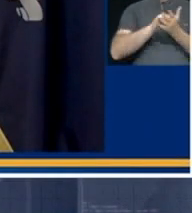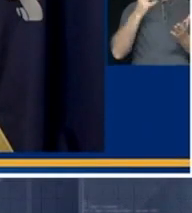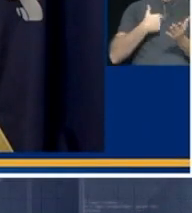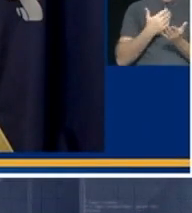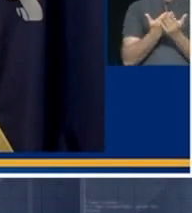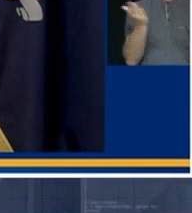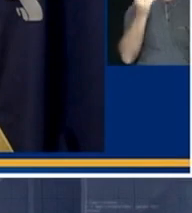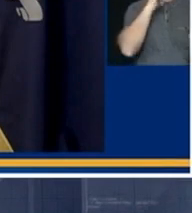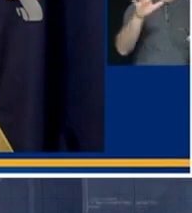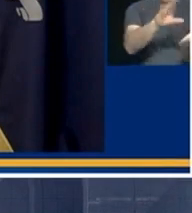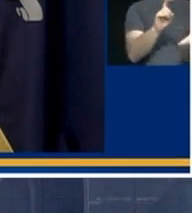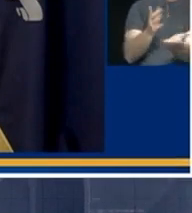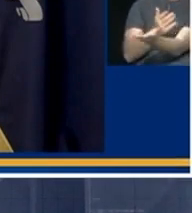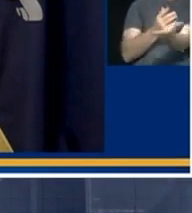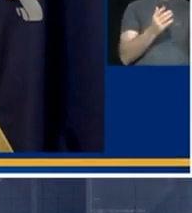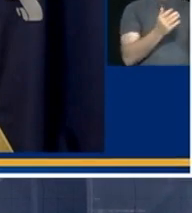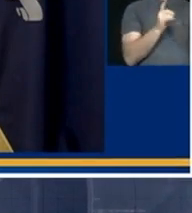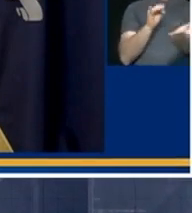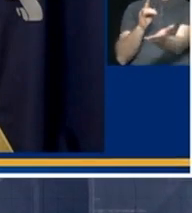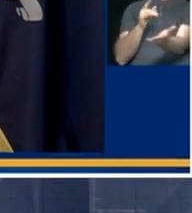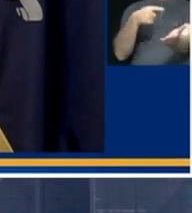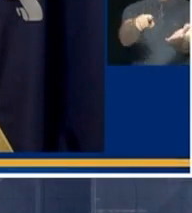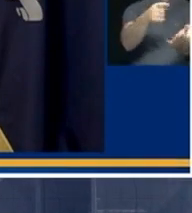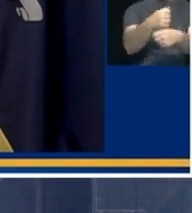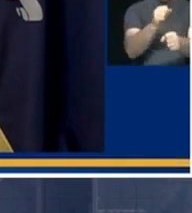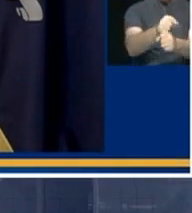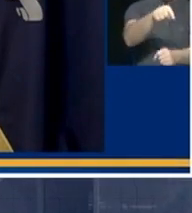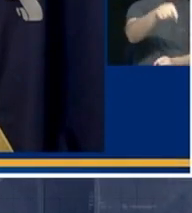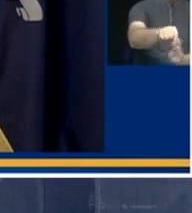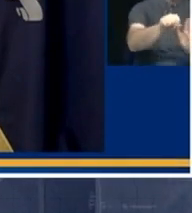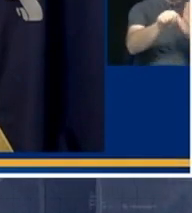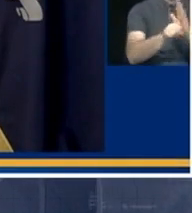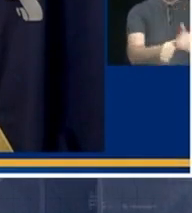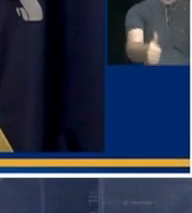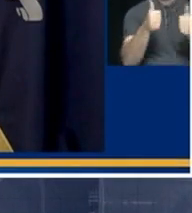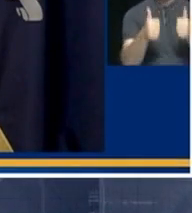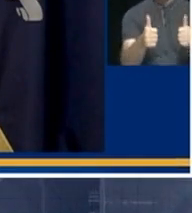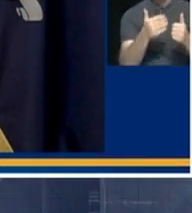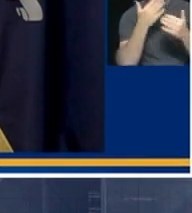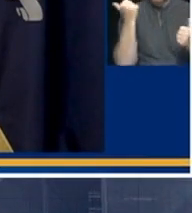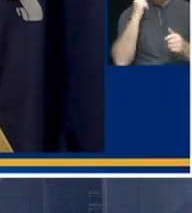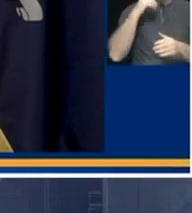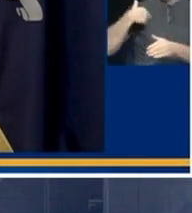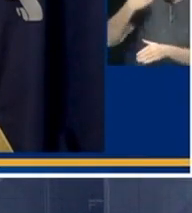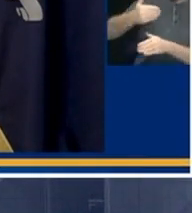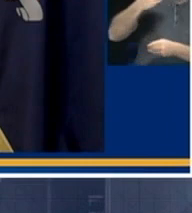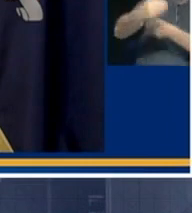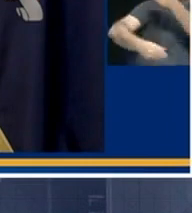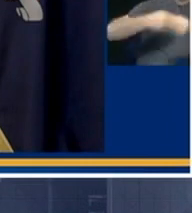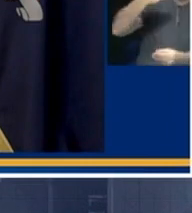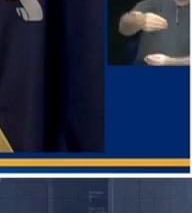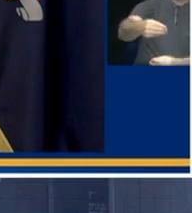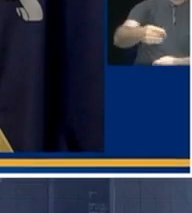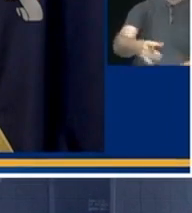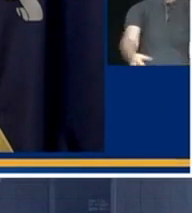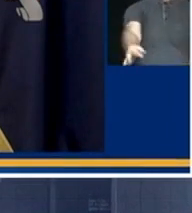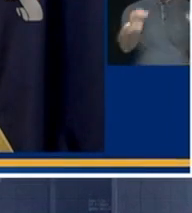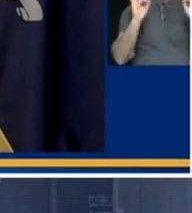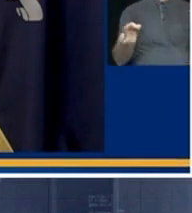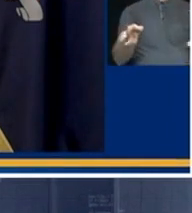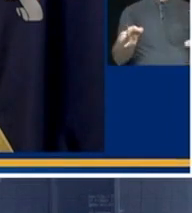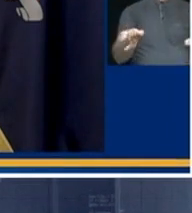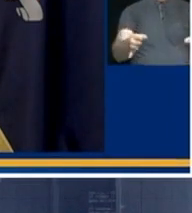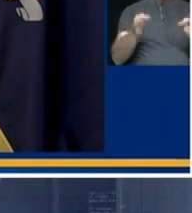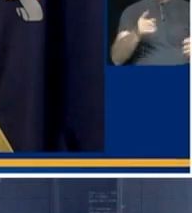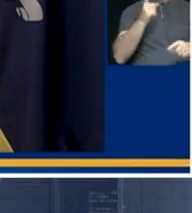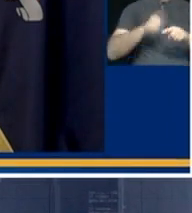can do for New York is step aside and let government continue to govern. Let's go to senior investigative reporter Aaron Katursky for more